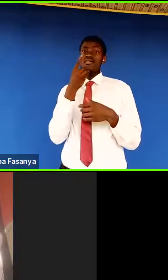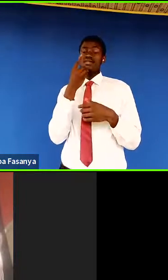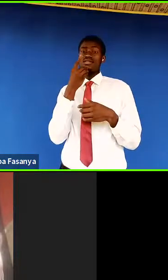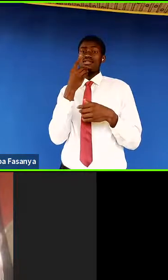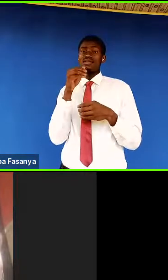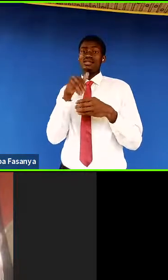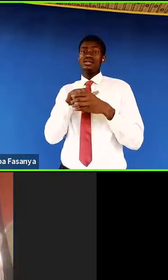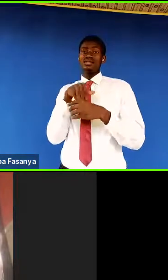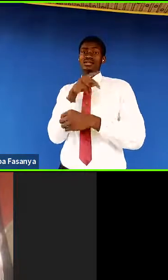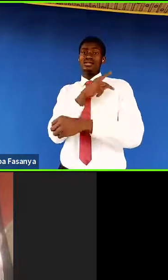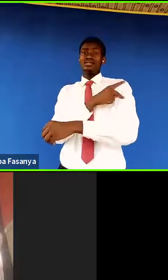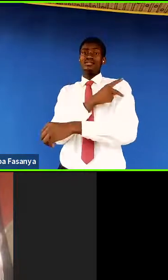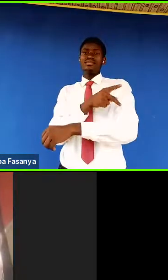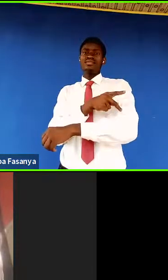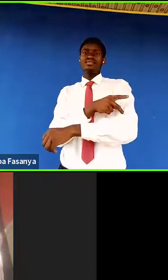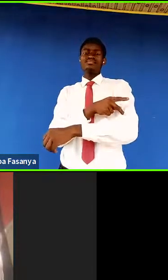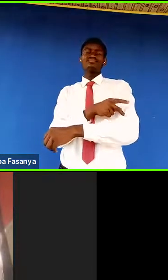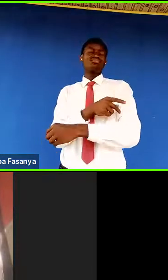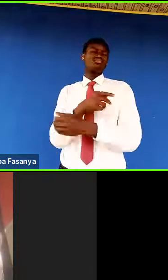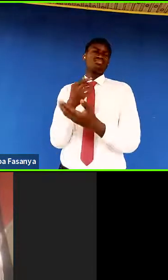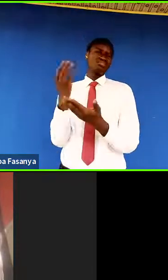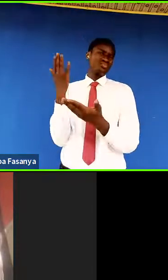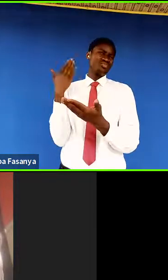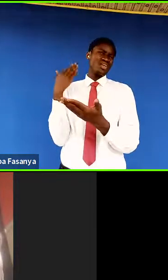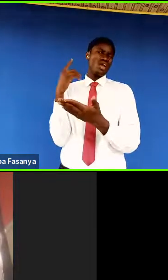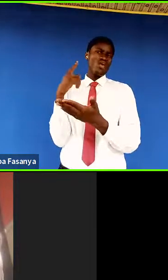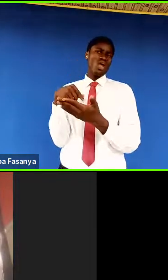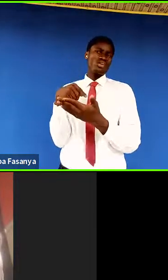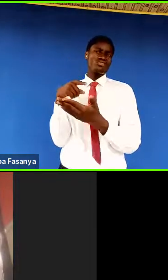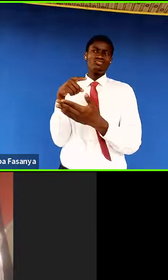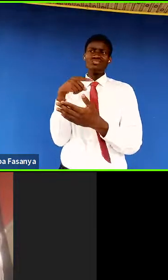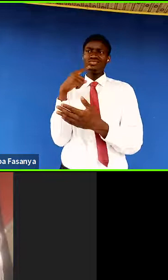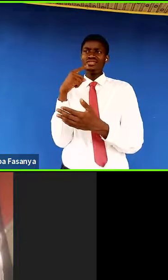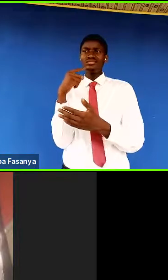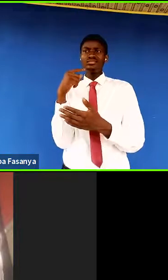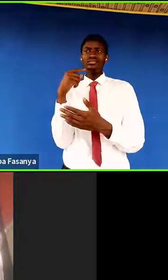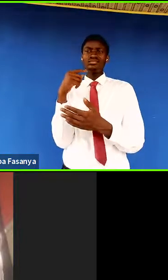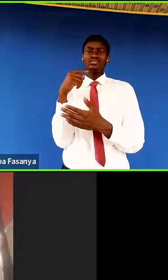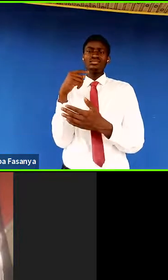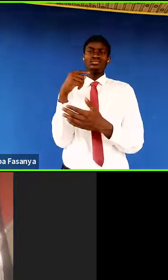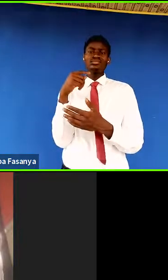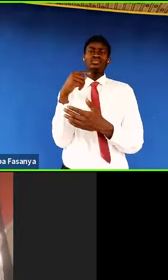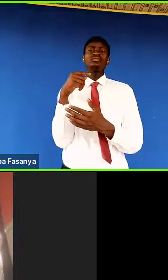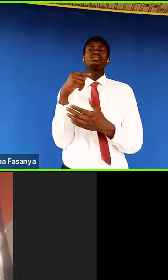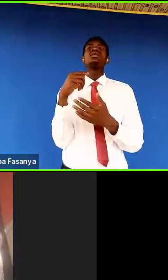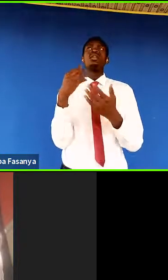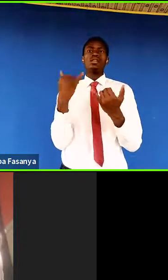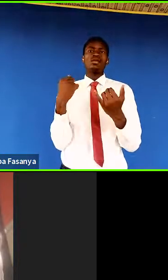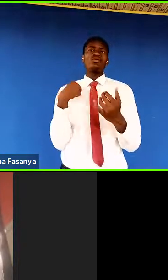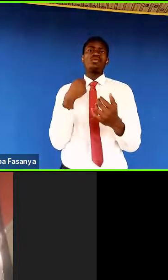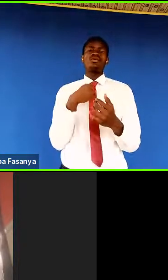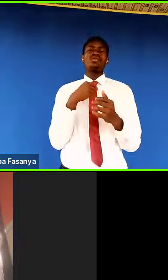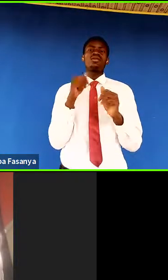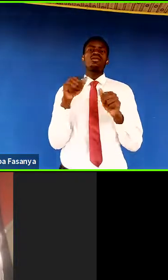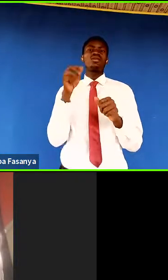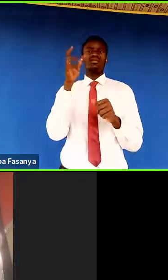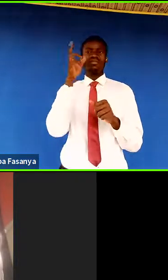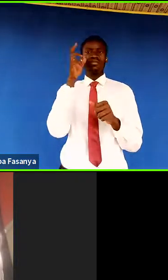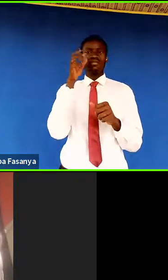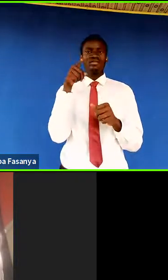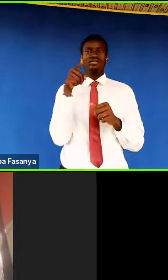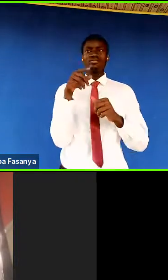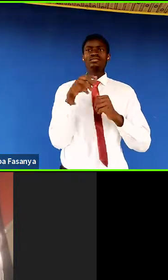me now? We lost you from after you Hello, said can that you hear me now? weight. Yes, we can. Hello. Hello, we can hear